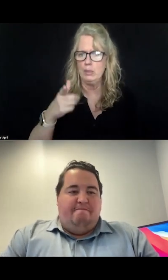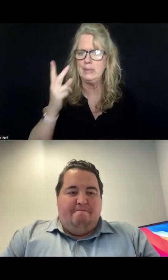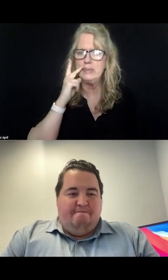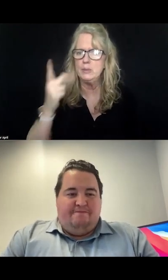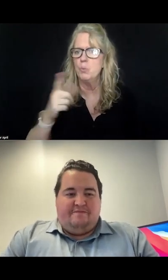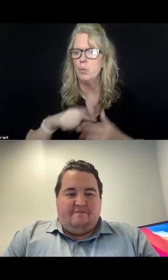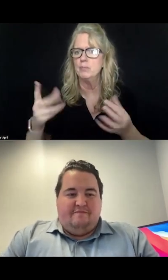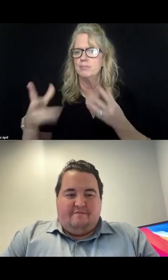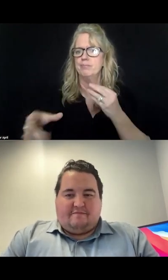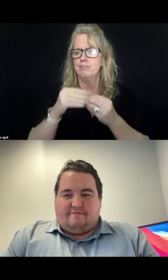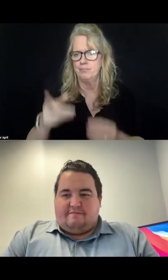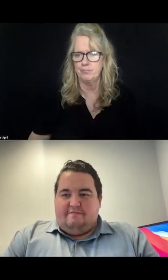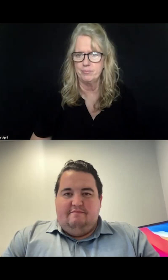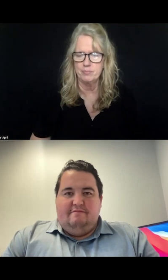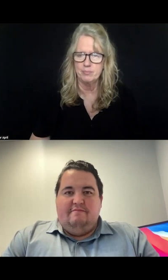might be.